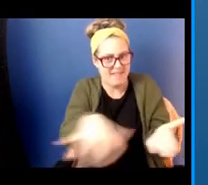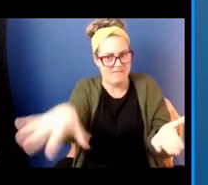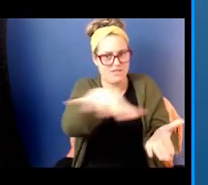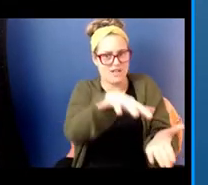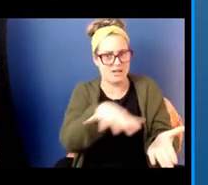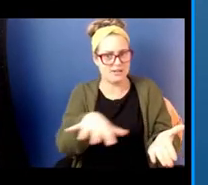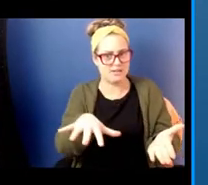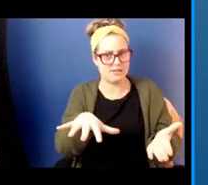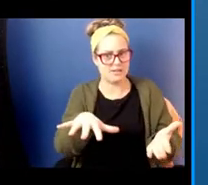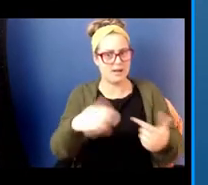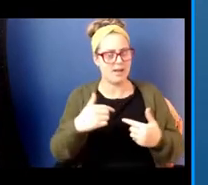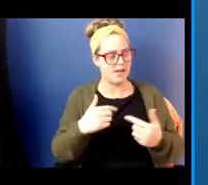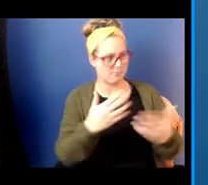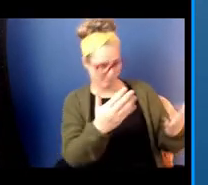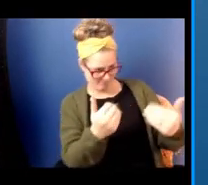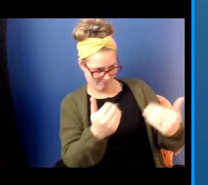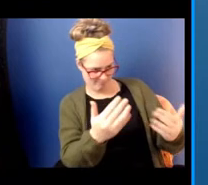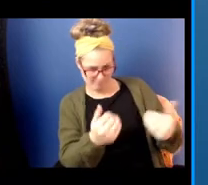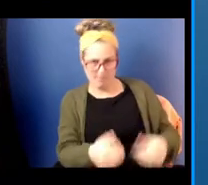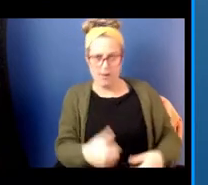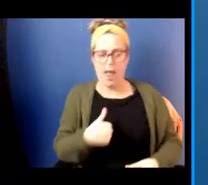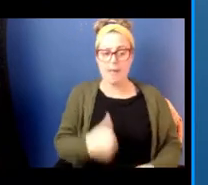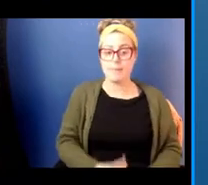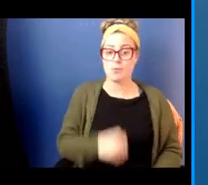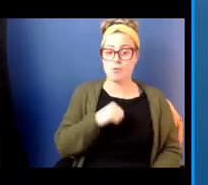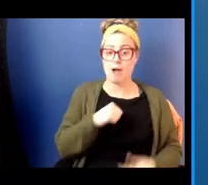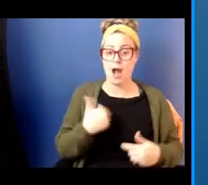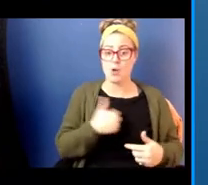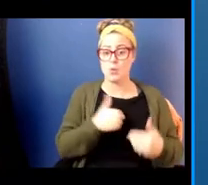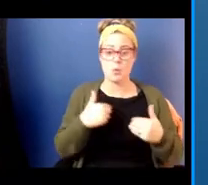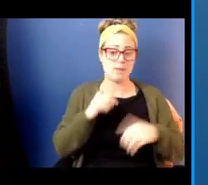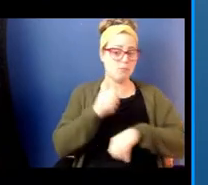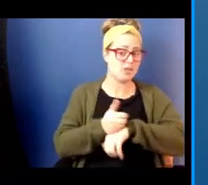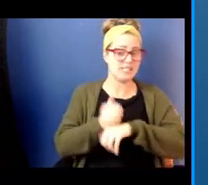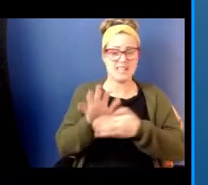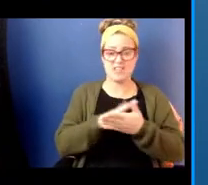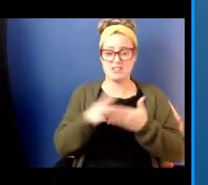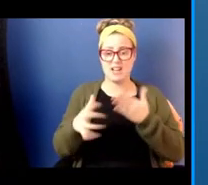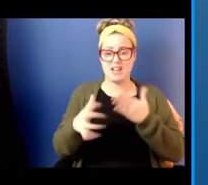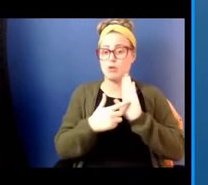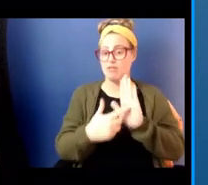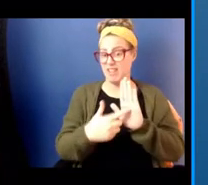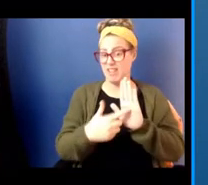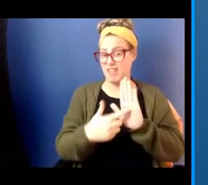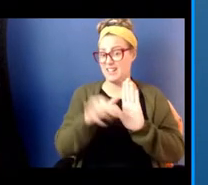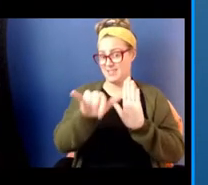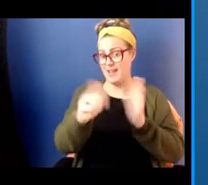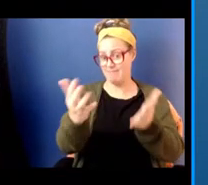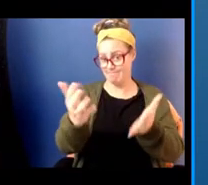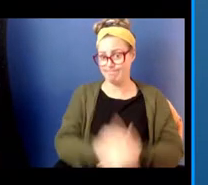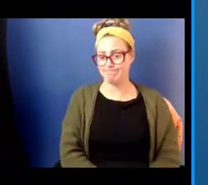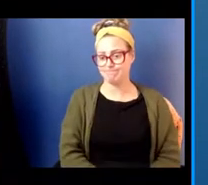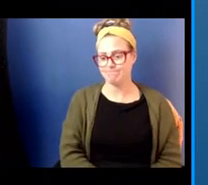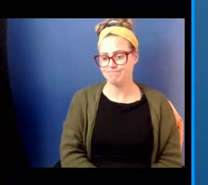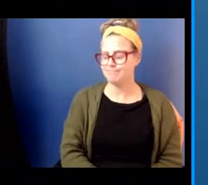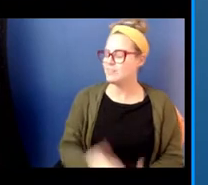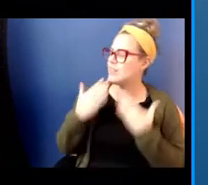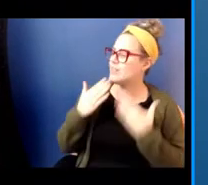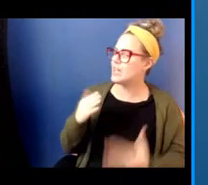that we've put together a schedule that reflects that thank you Maria